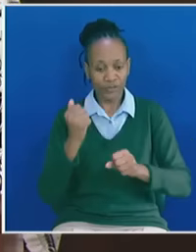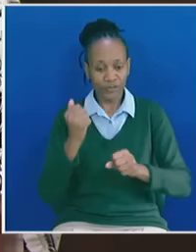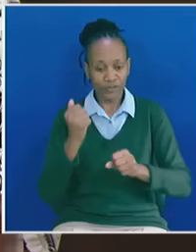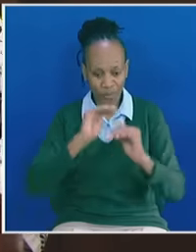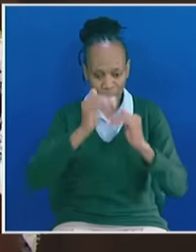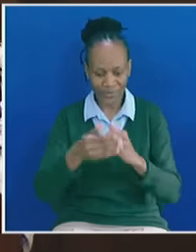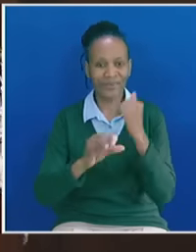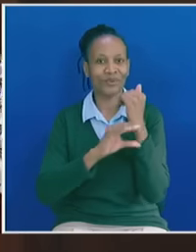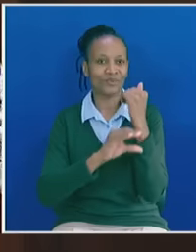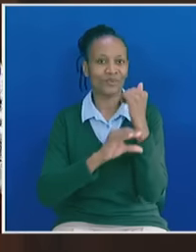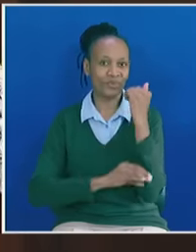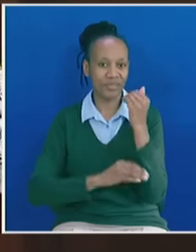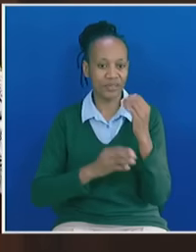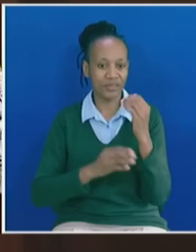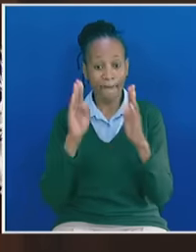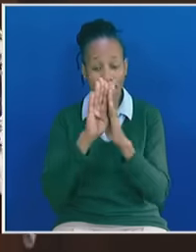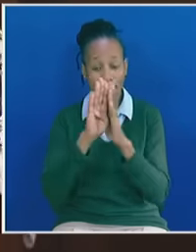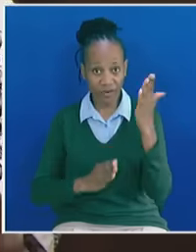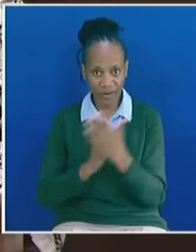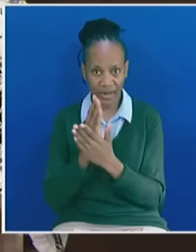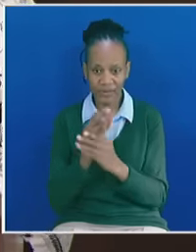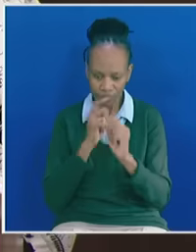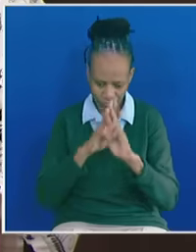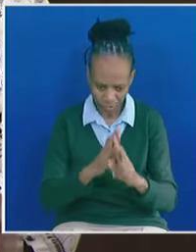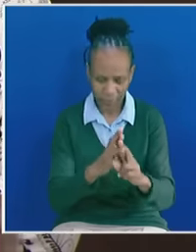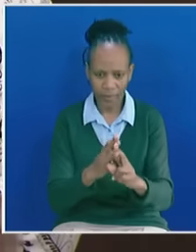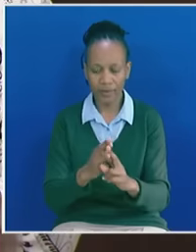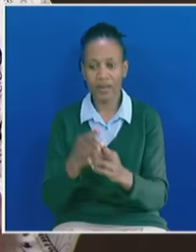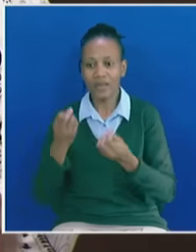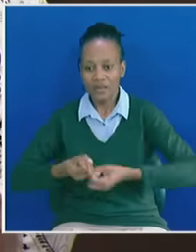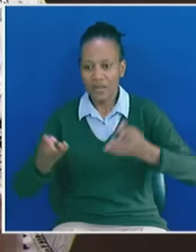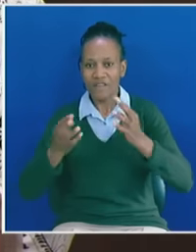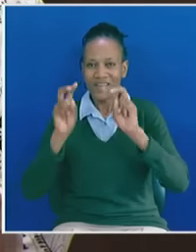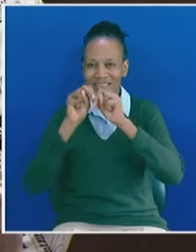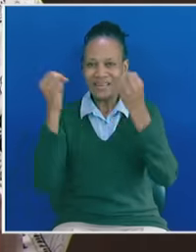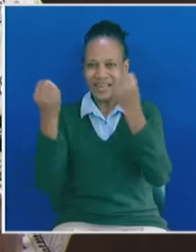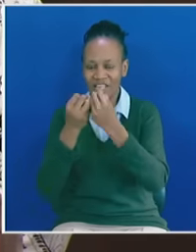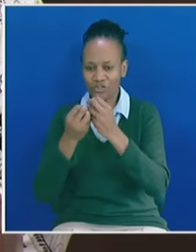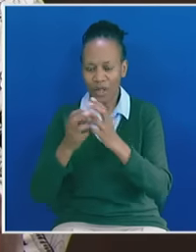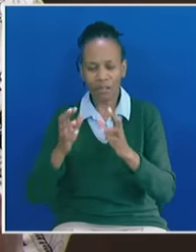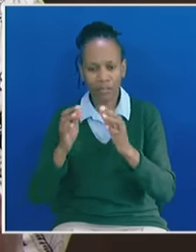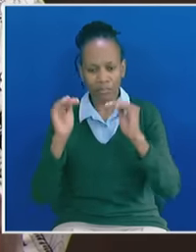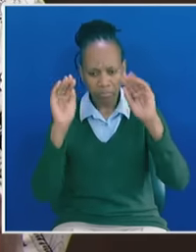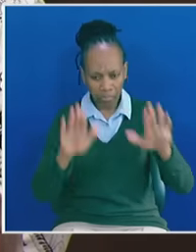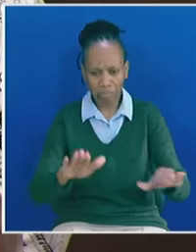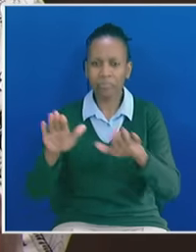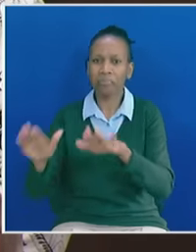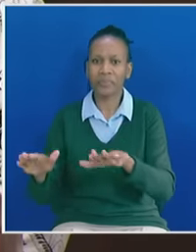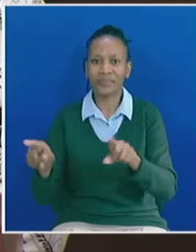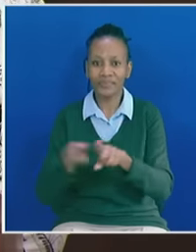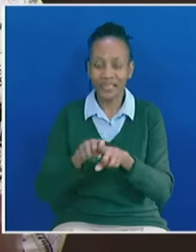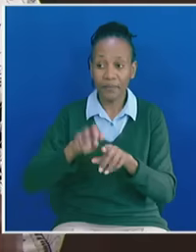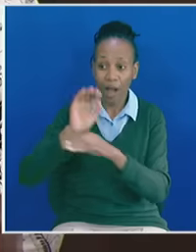Constitution, uphold the Bill of Rights, and provide cooperation, national prosperity, and of course, look at foreign